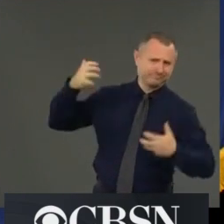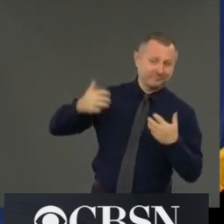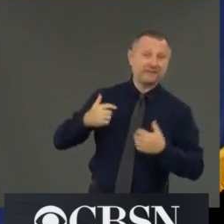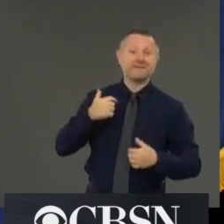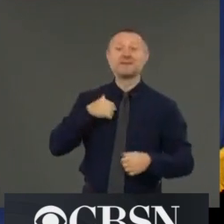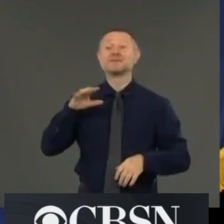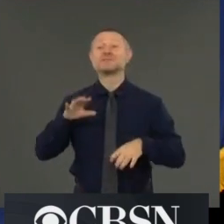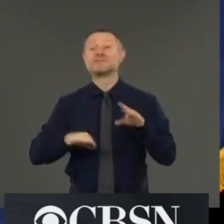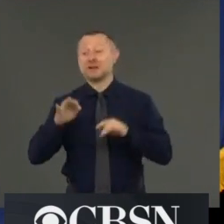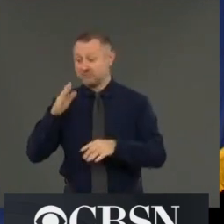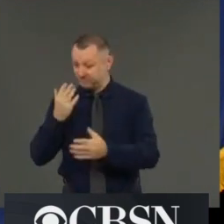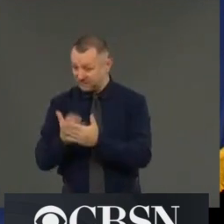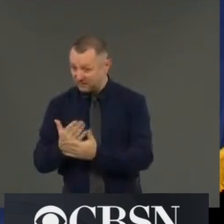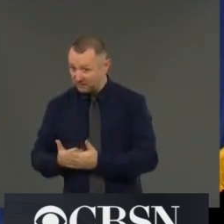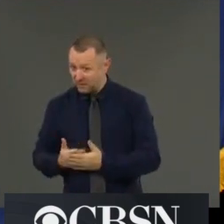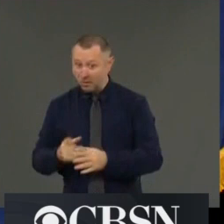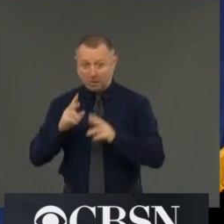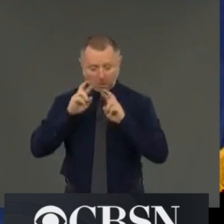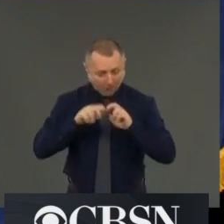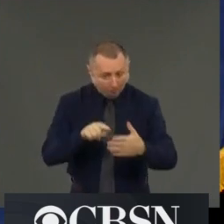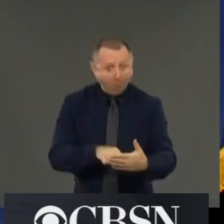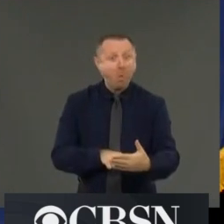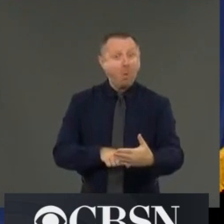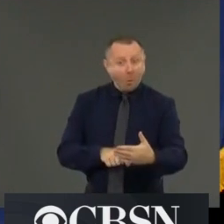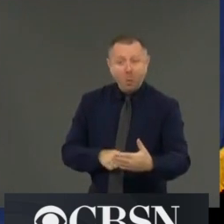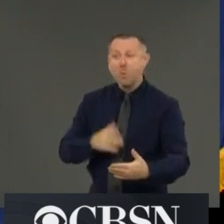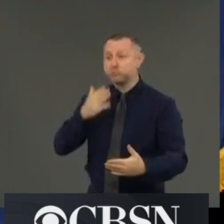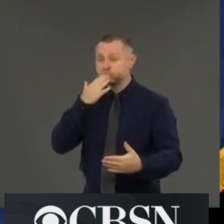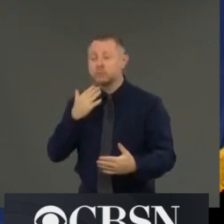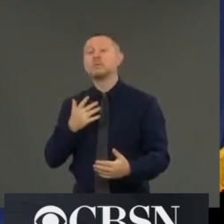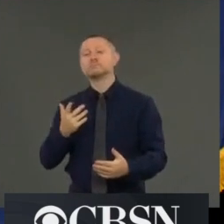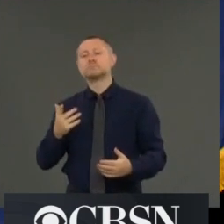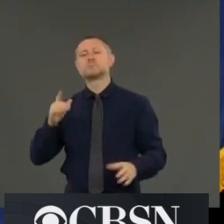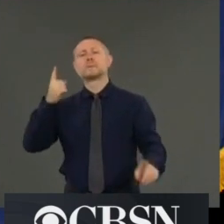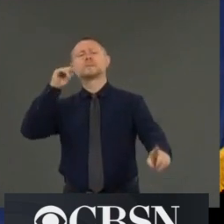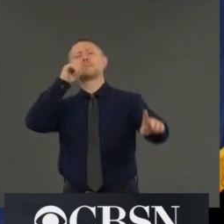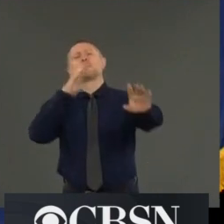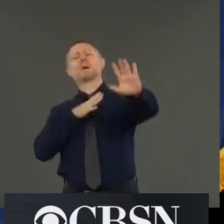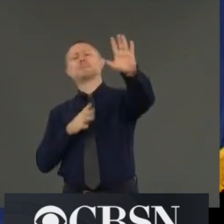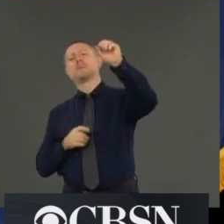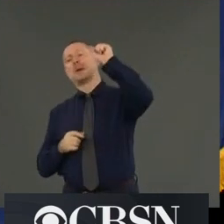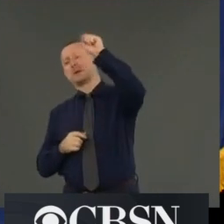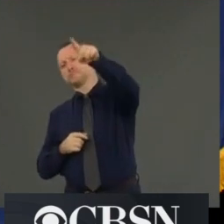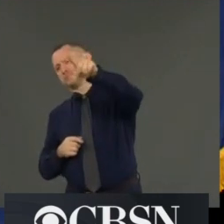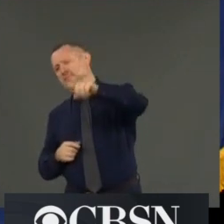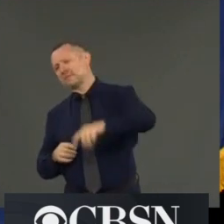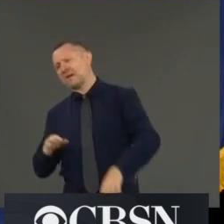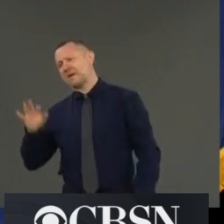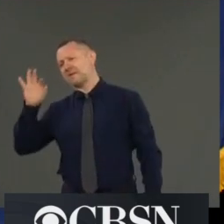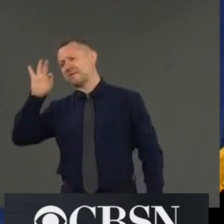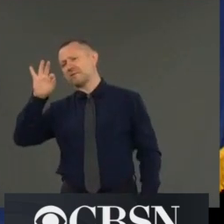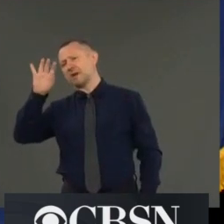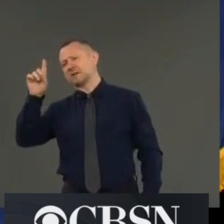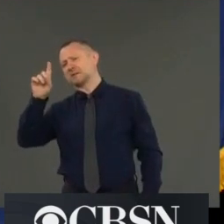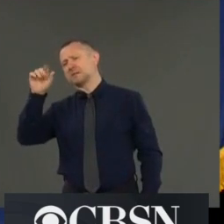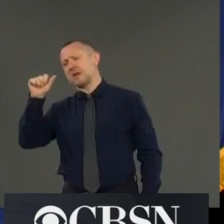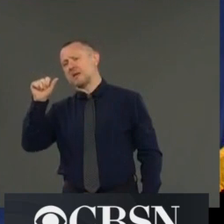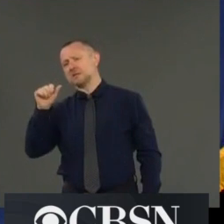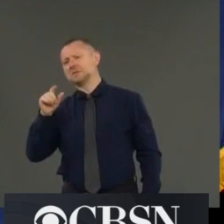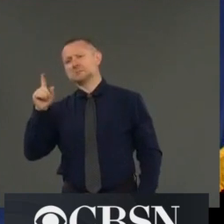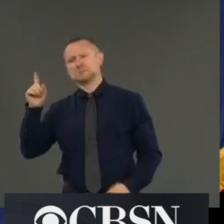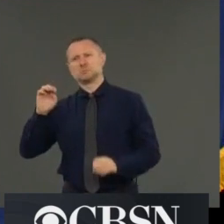we'll analyze it and we'll have an opinion. The FDA issues an emergency use authorization, which it has